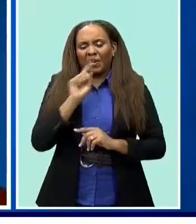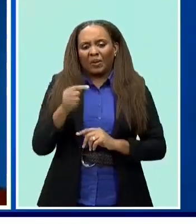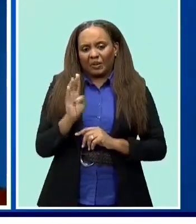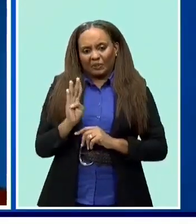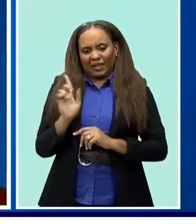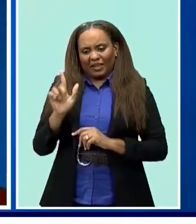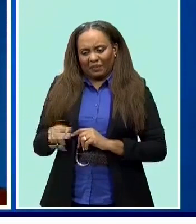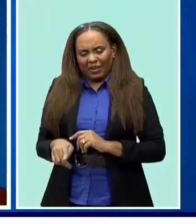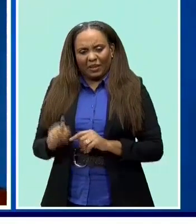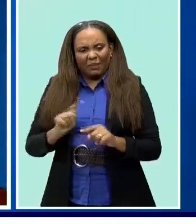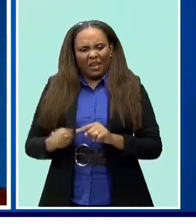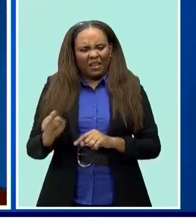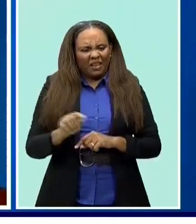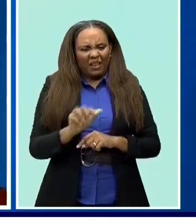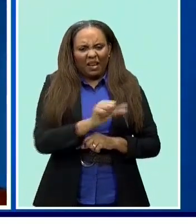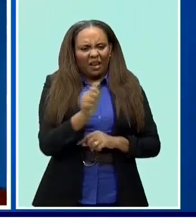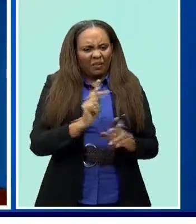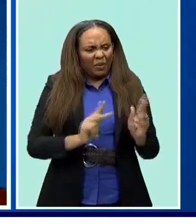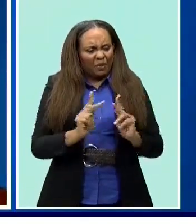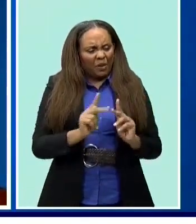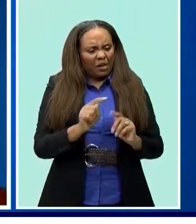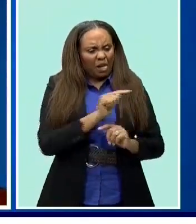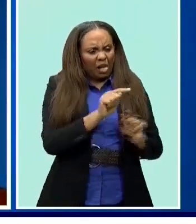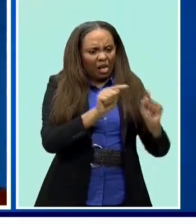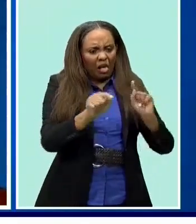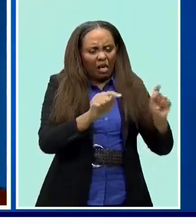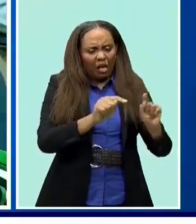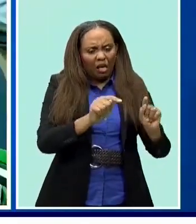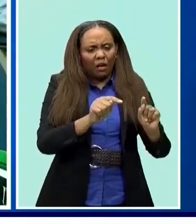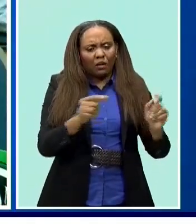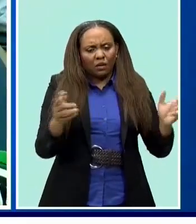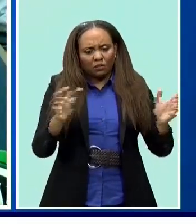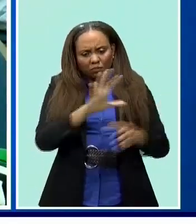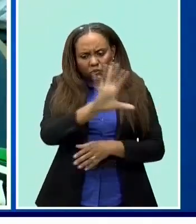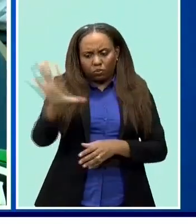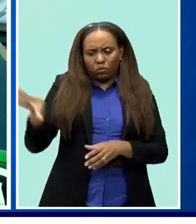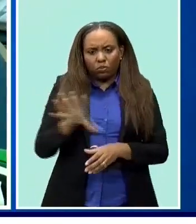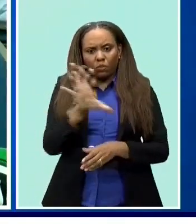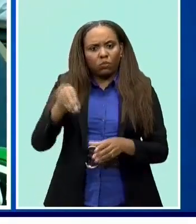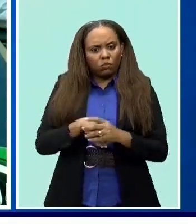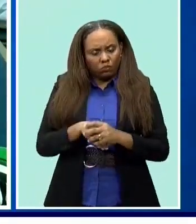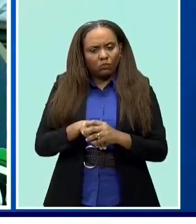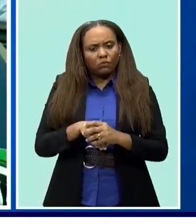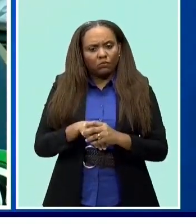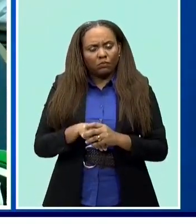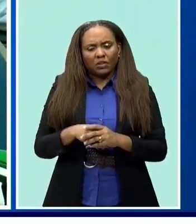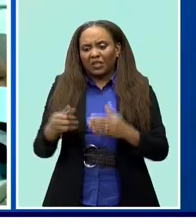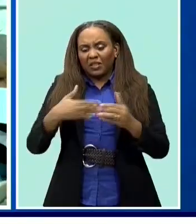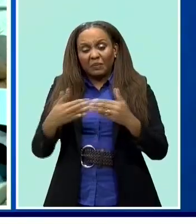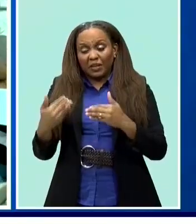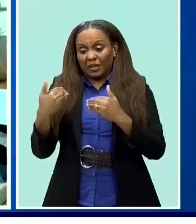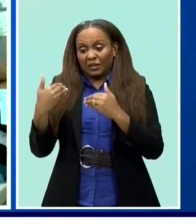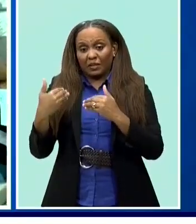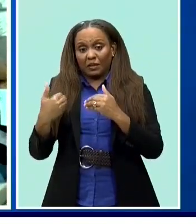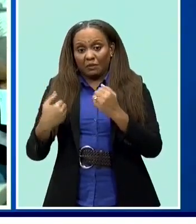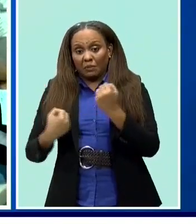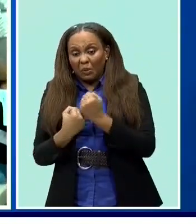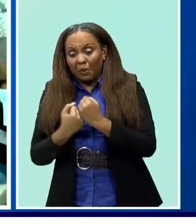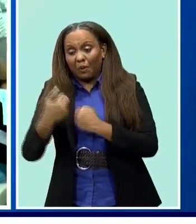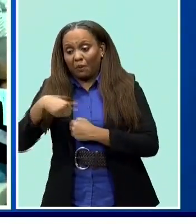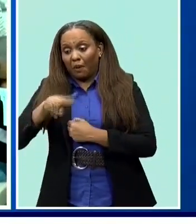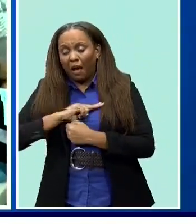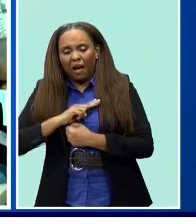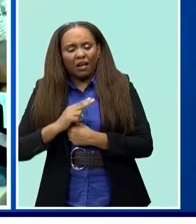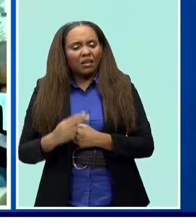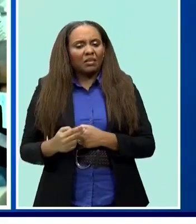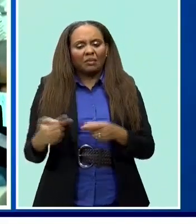Assembly. And it had to give voice to people irrespective of whether they supported us, were